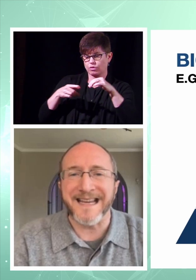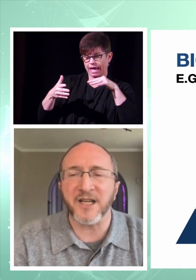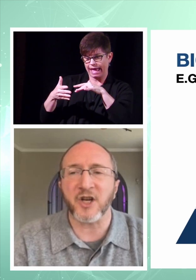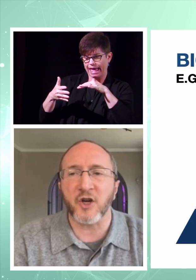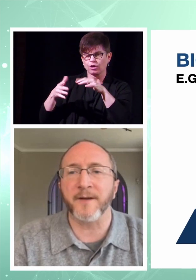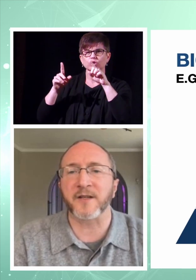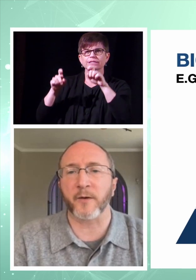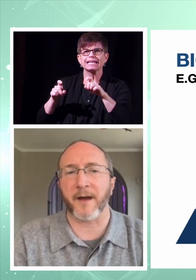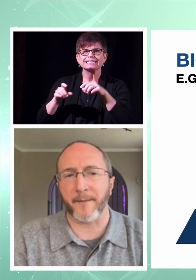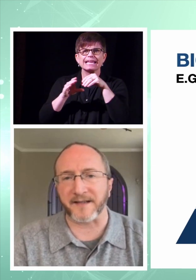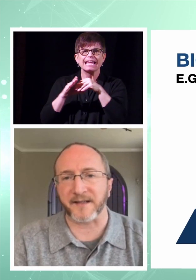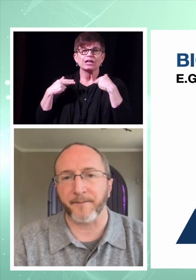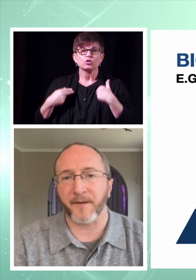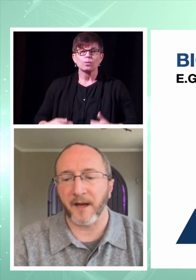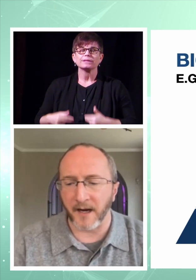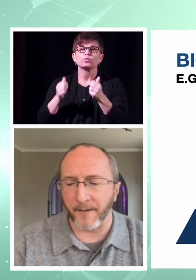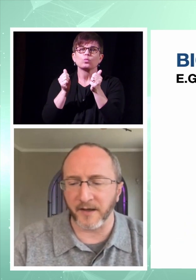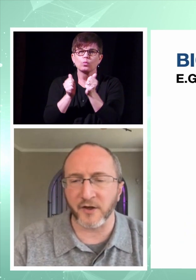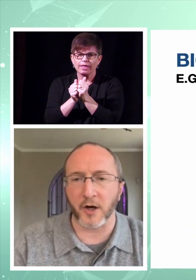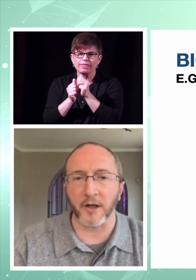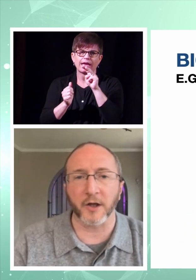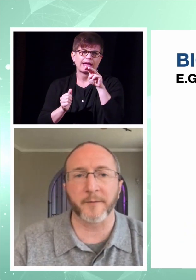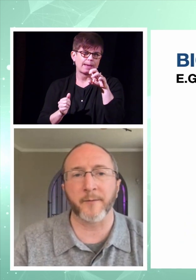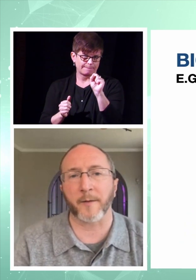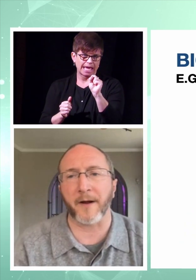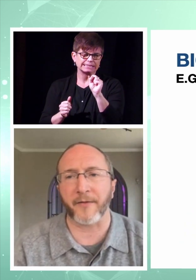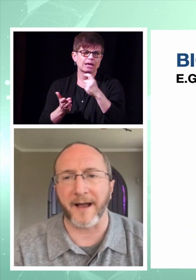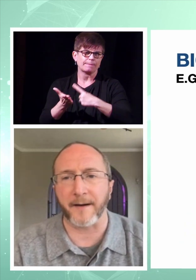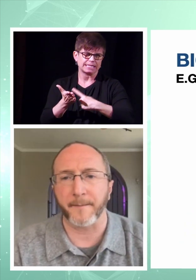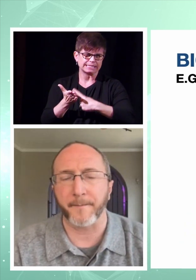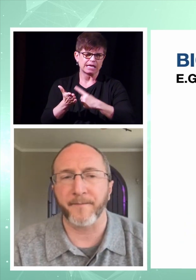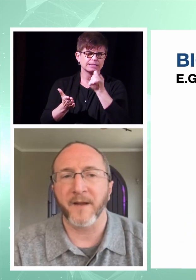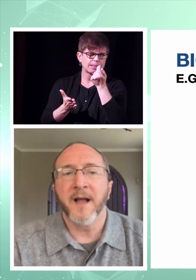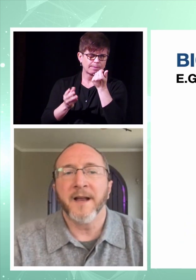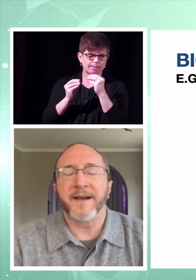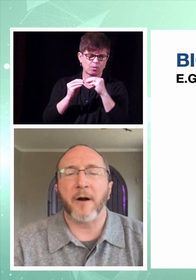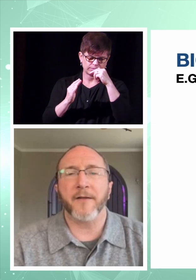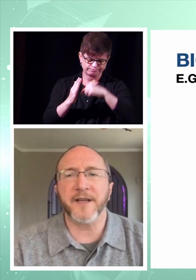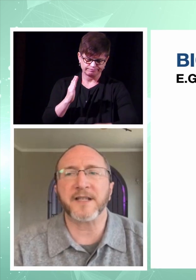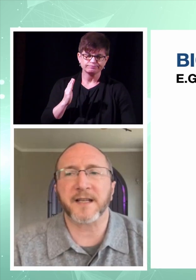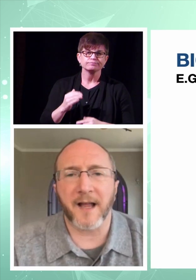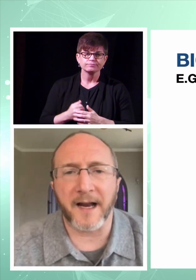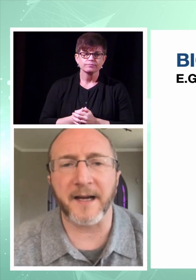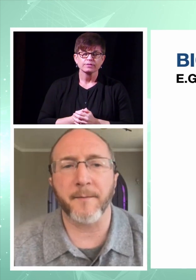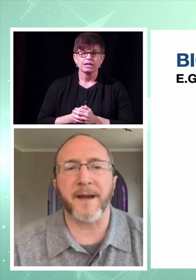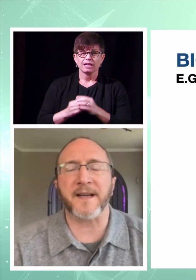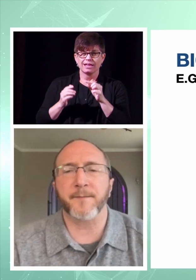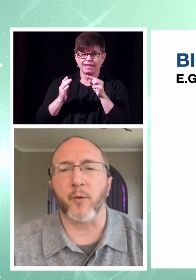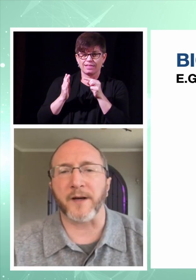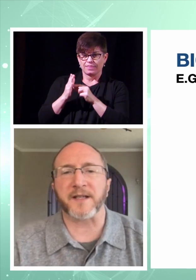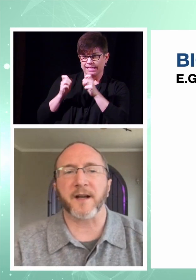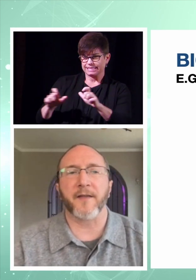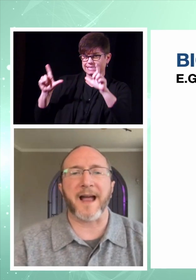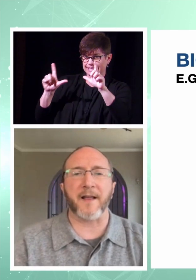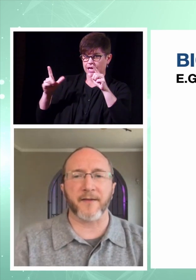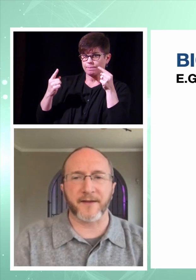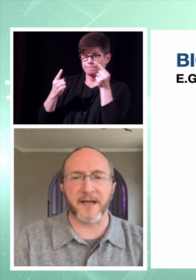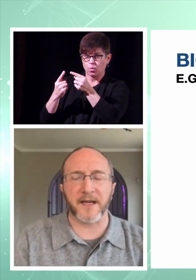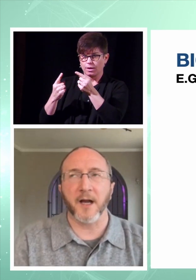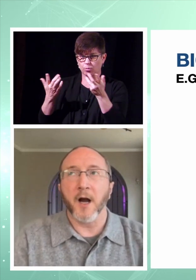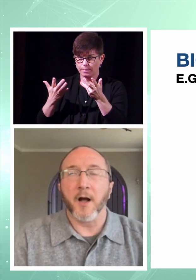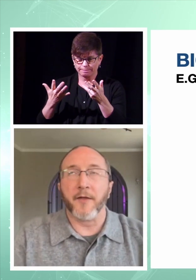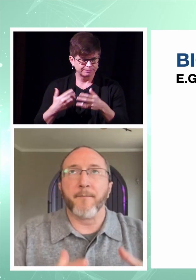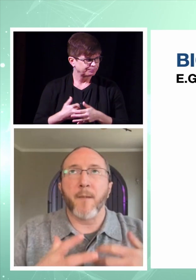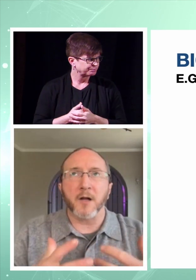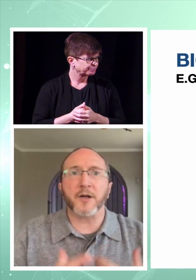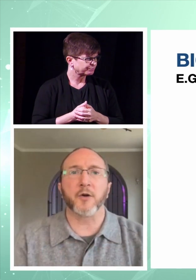this in humans with MS. And I'm going to talk a little bit more about that. Now, this slide makes the point that